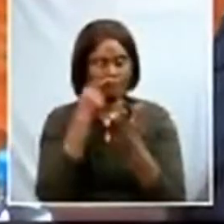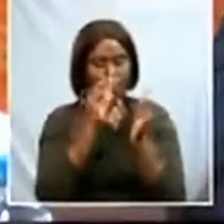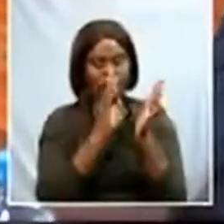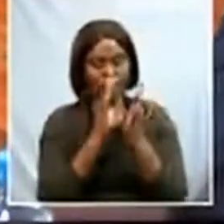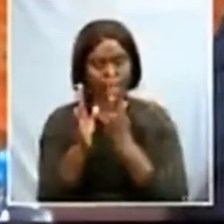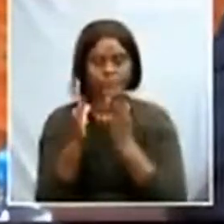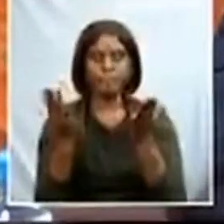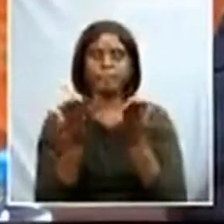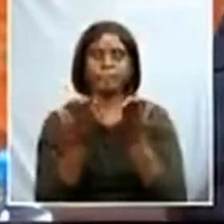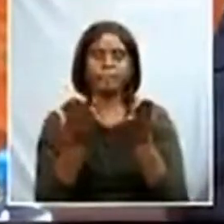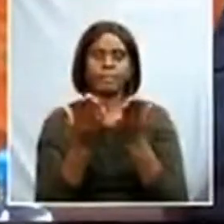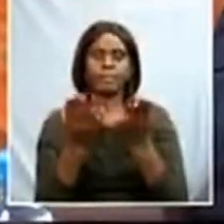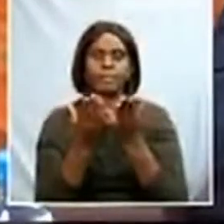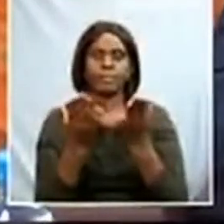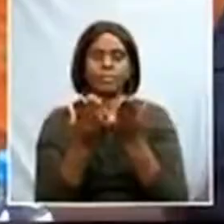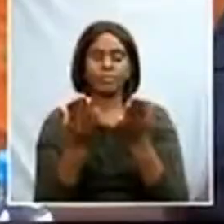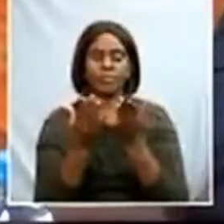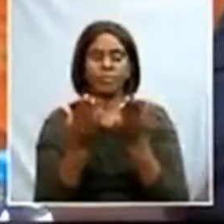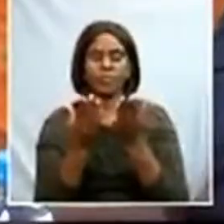intended purpose.